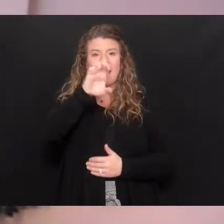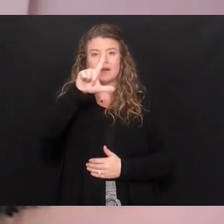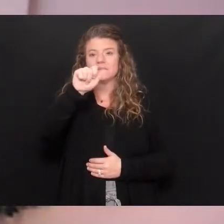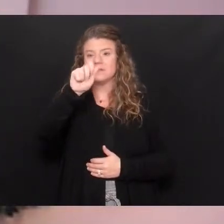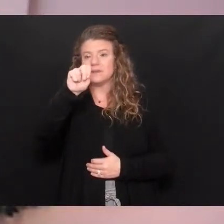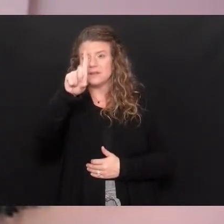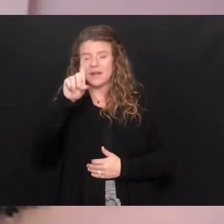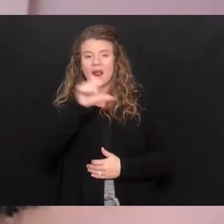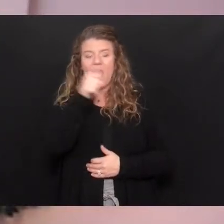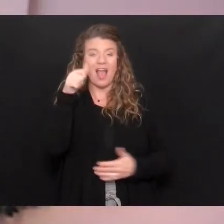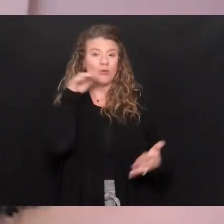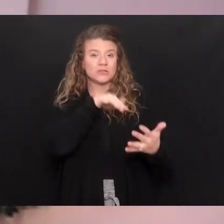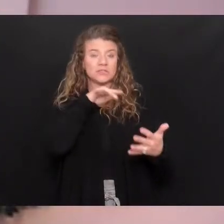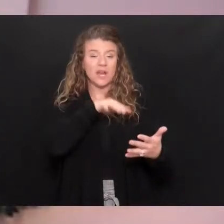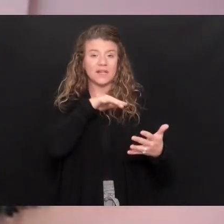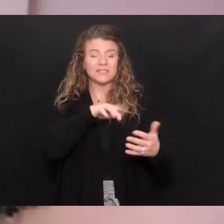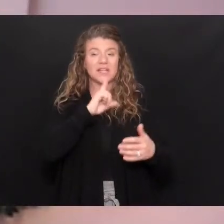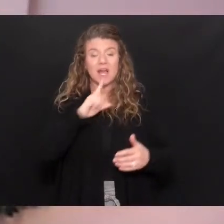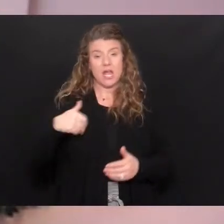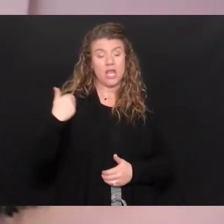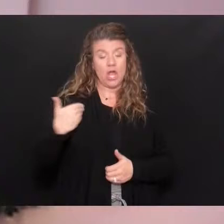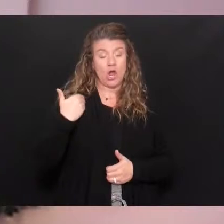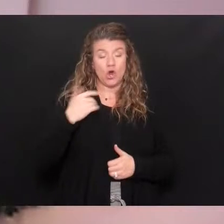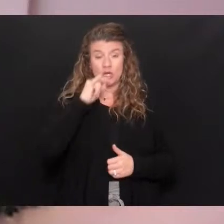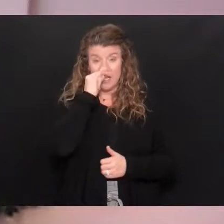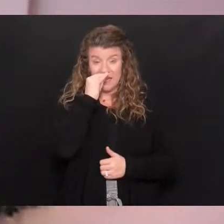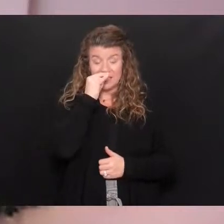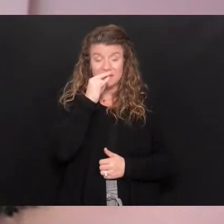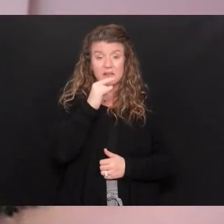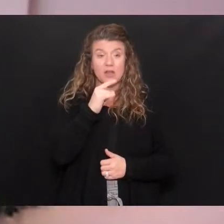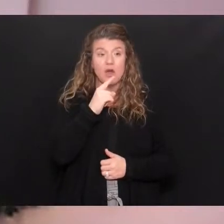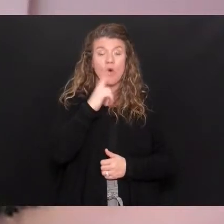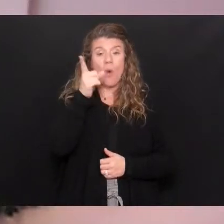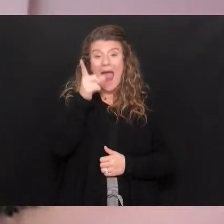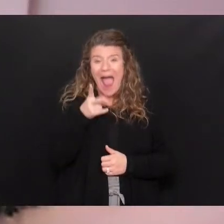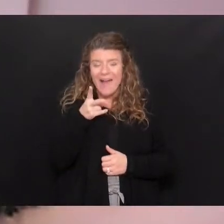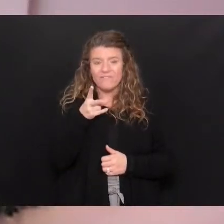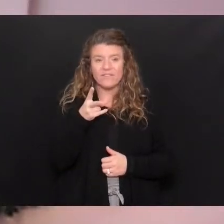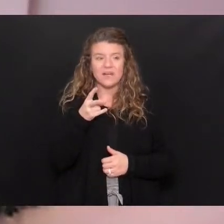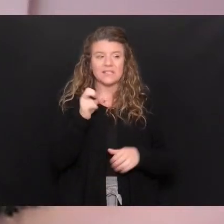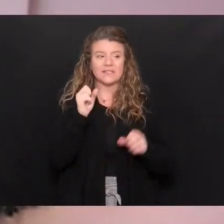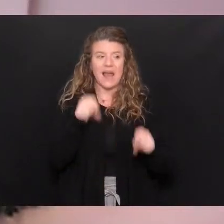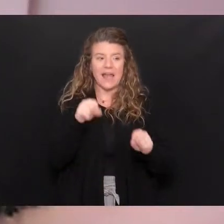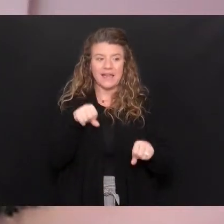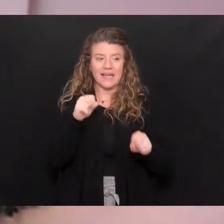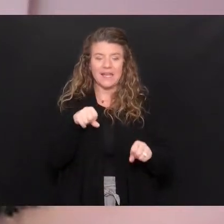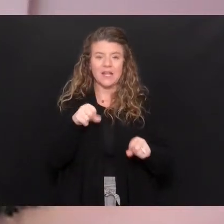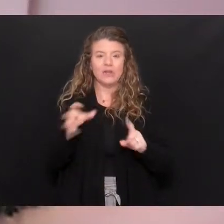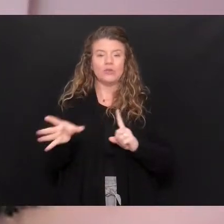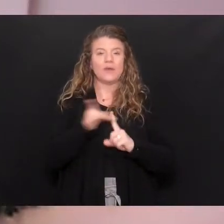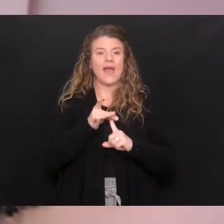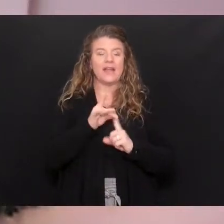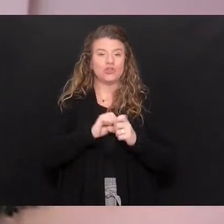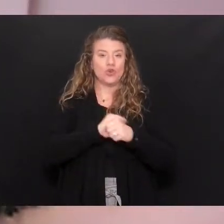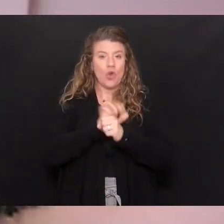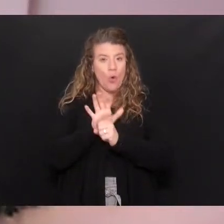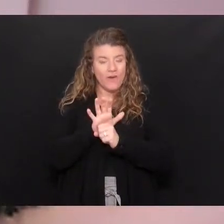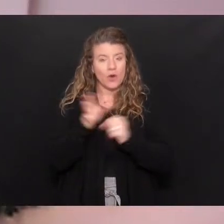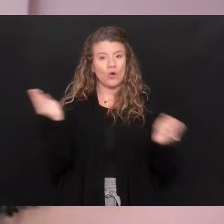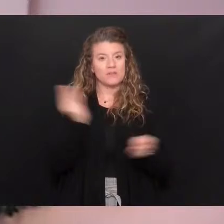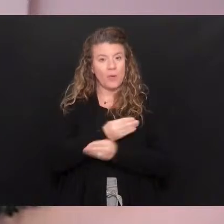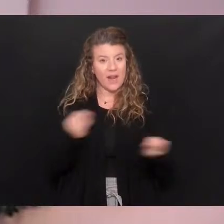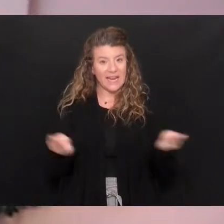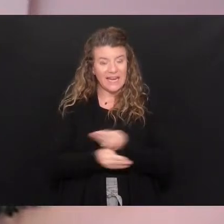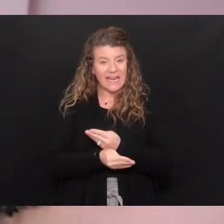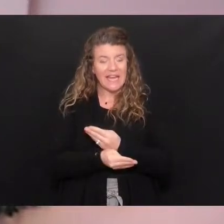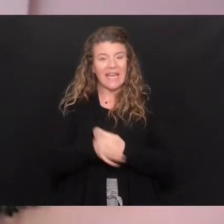other studies, that younger children were half as likely to catch COVID or spread COVID. That